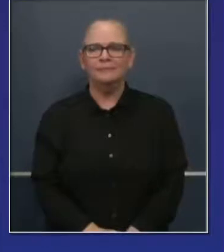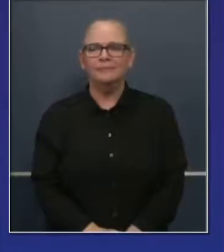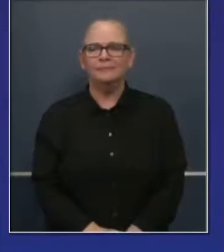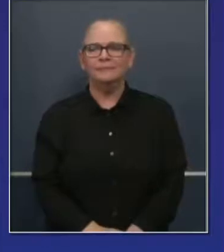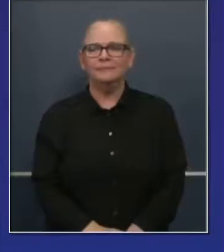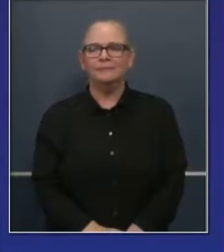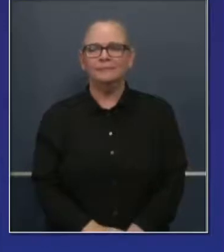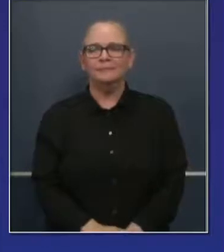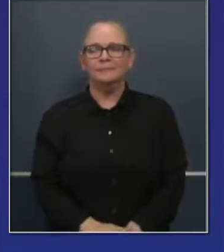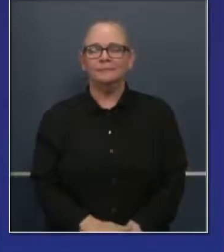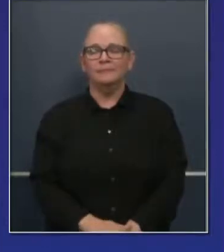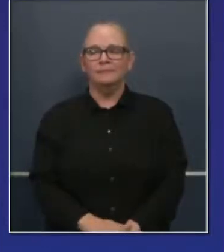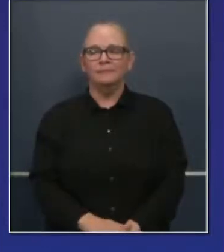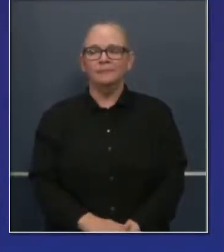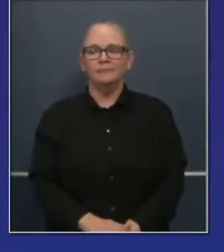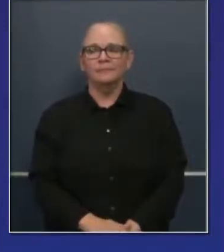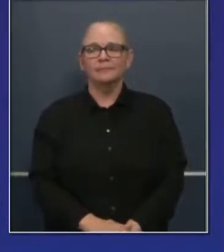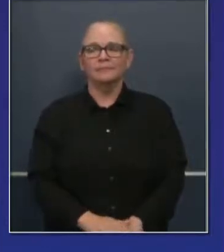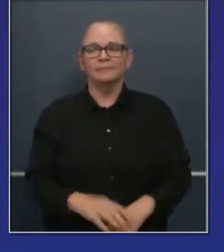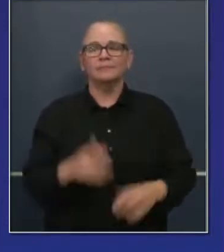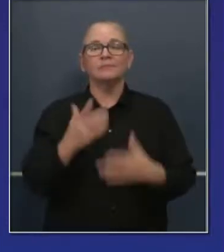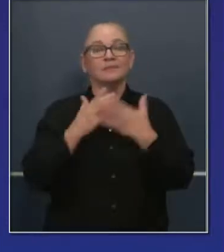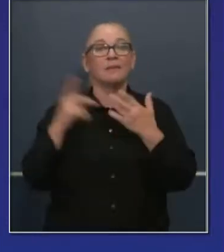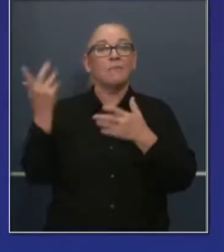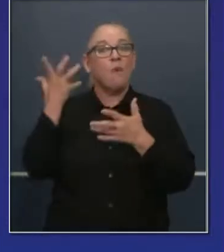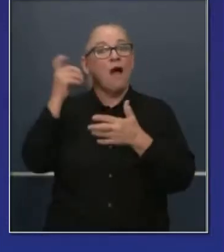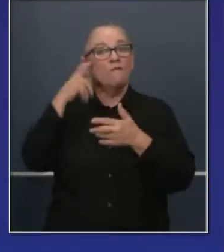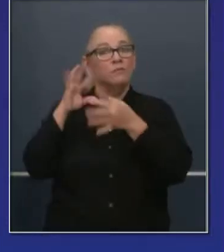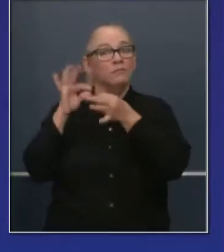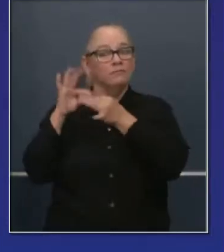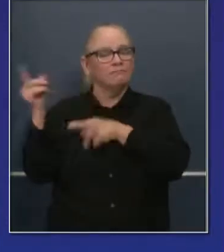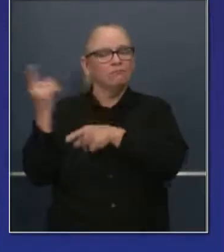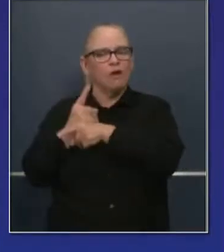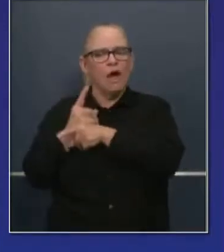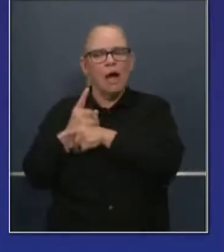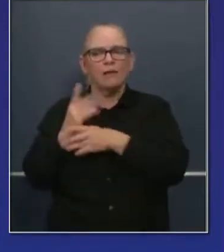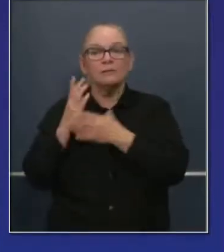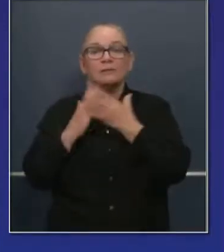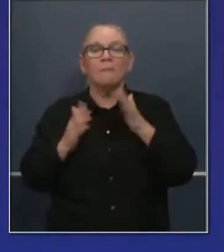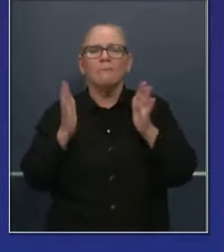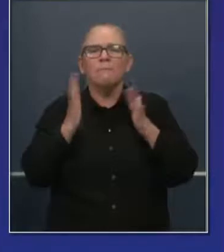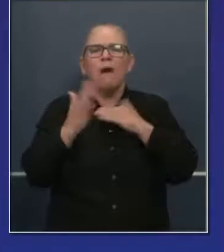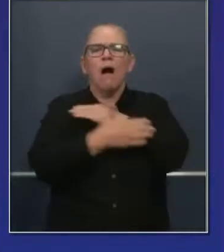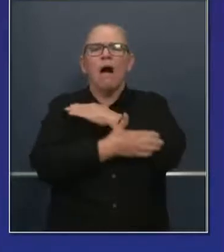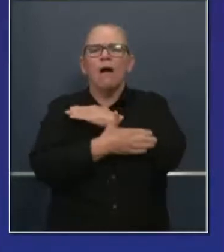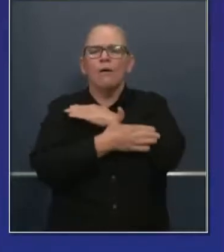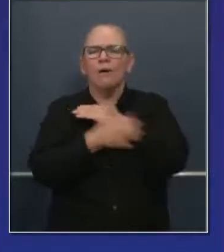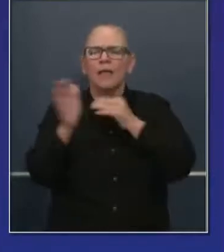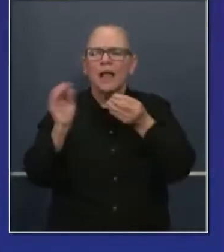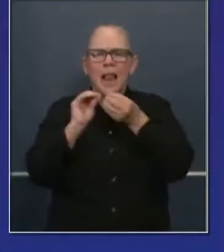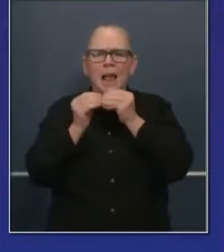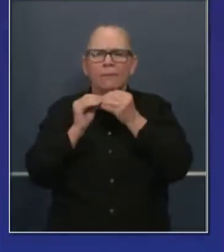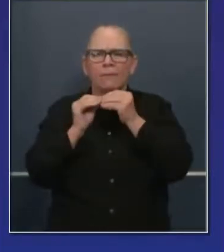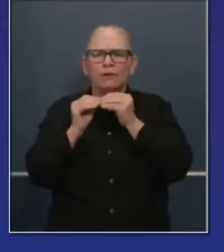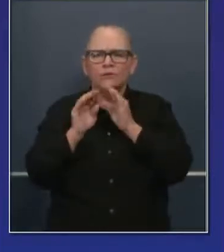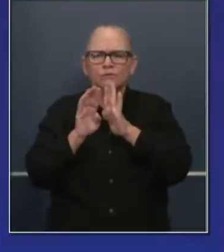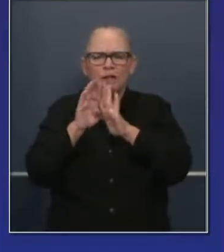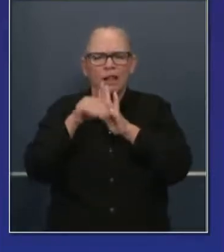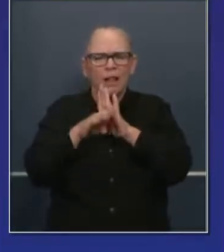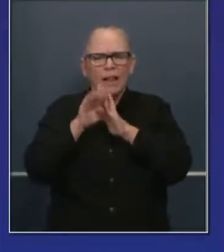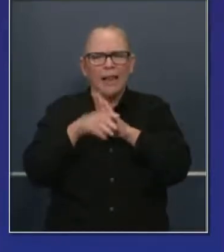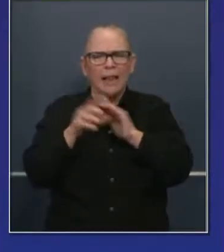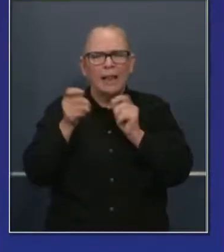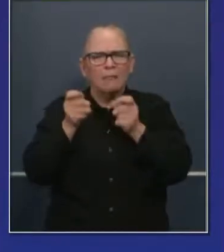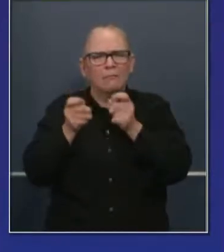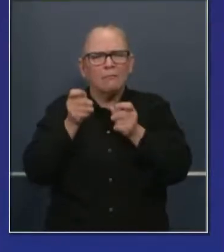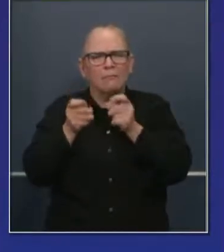in lots of active conversations with our counties. There's small counties in California where their data changes, small changes in